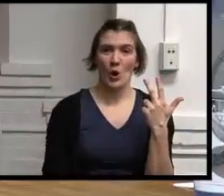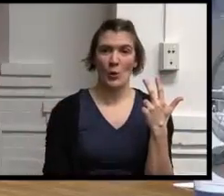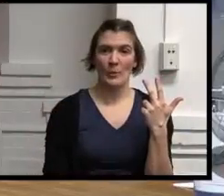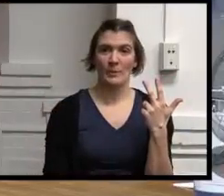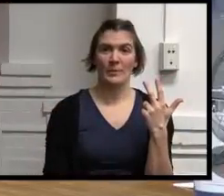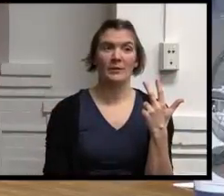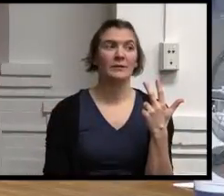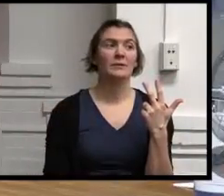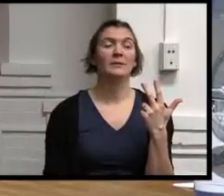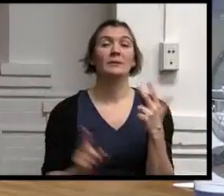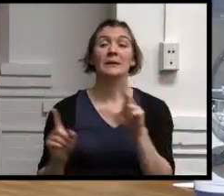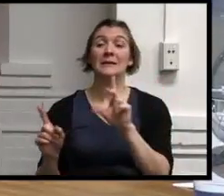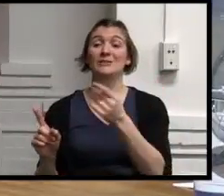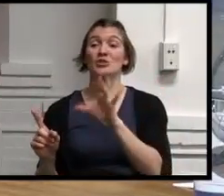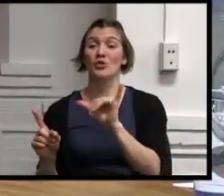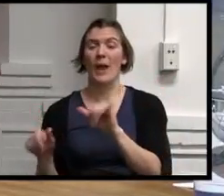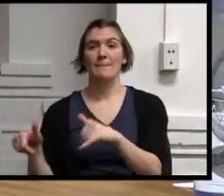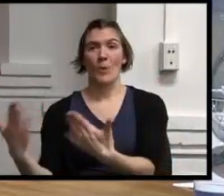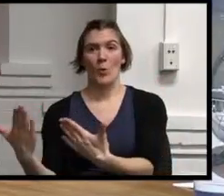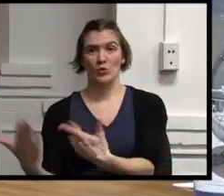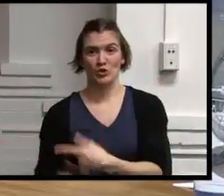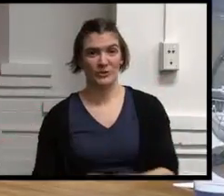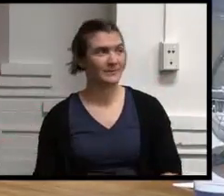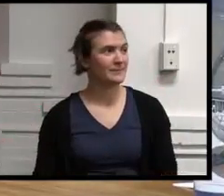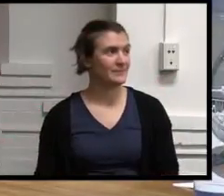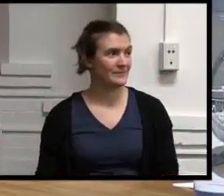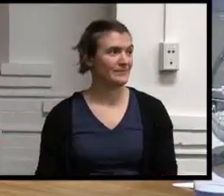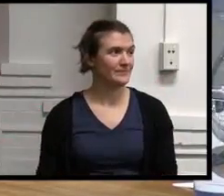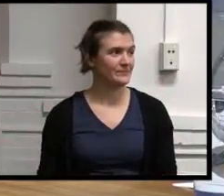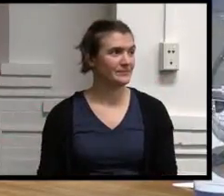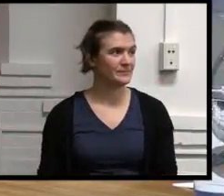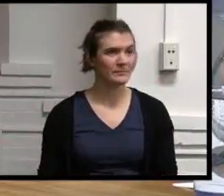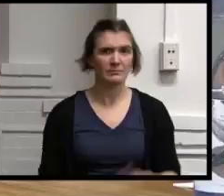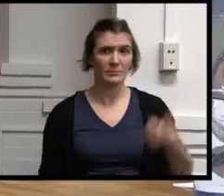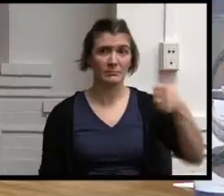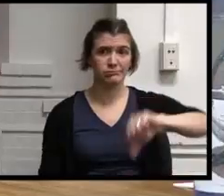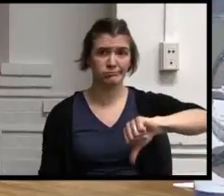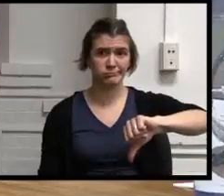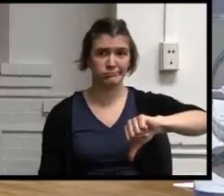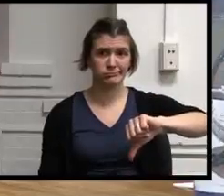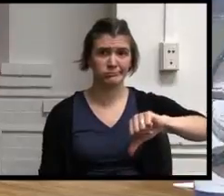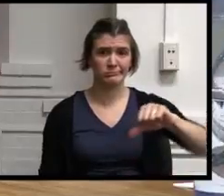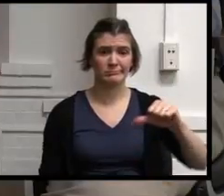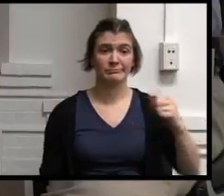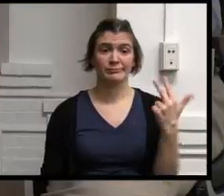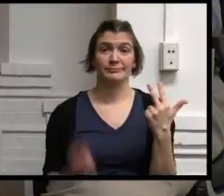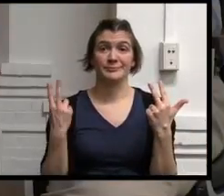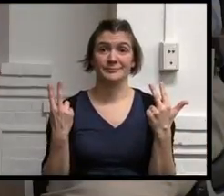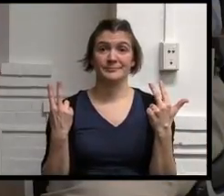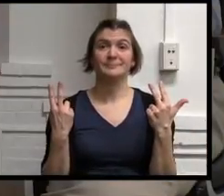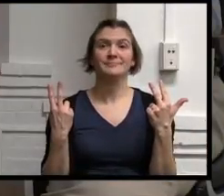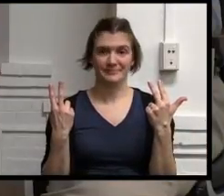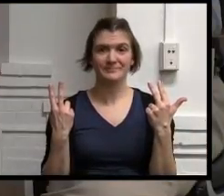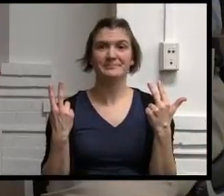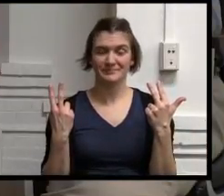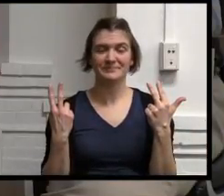yes, Dick did. Dick did. I made the motion. Yep. And it was defeated 2-3. 2, 3.